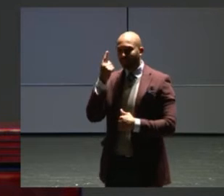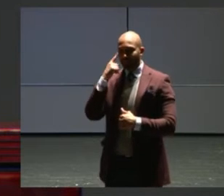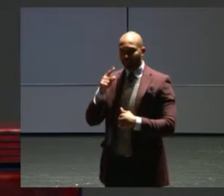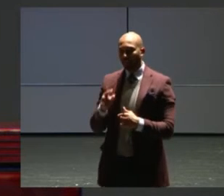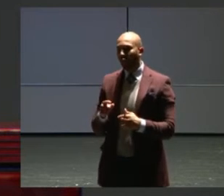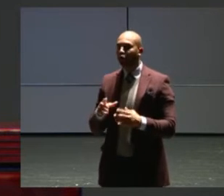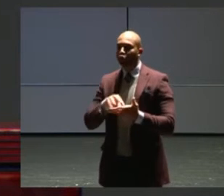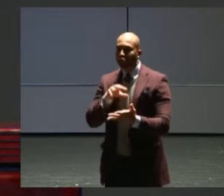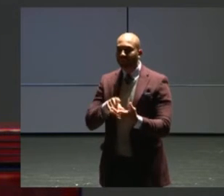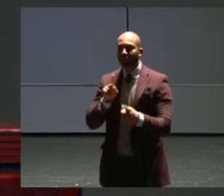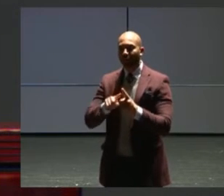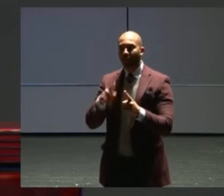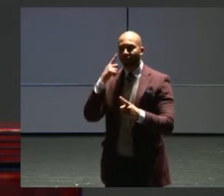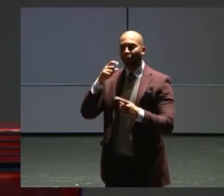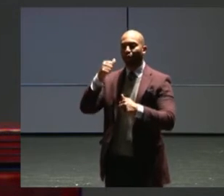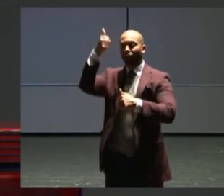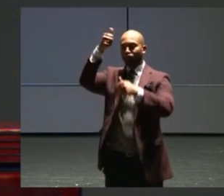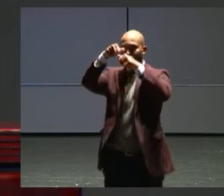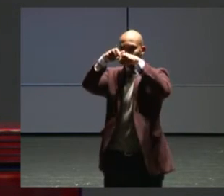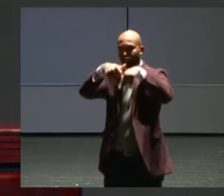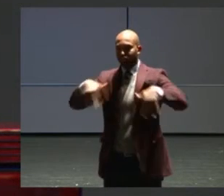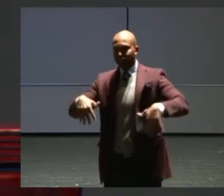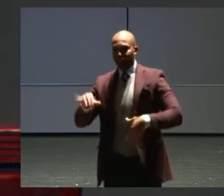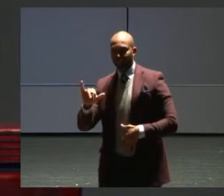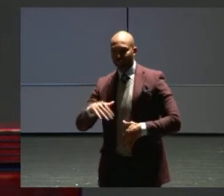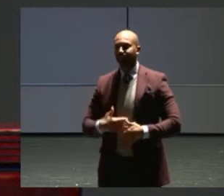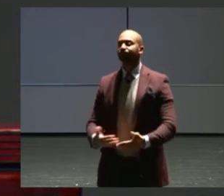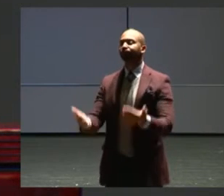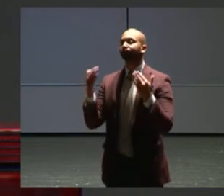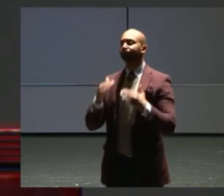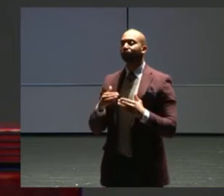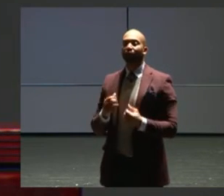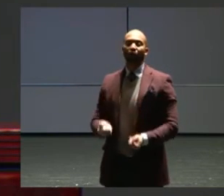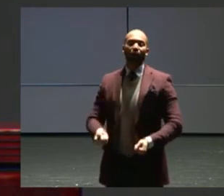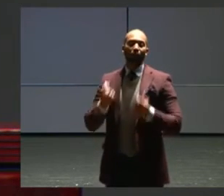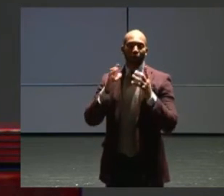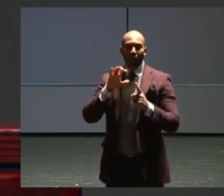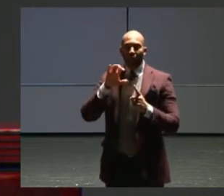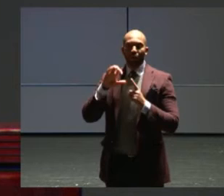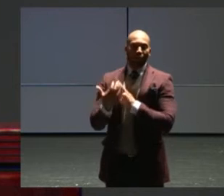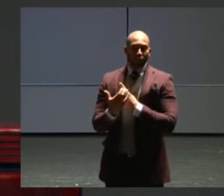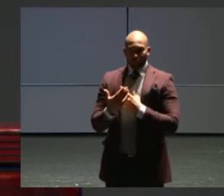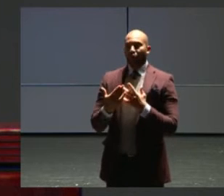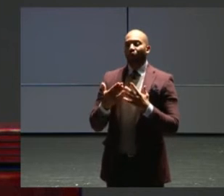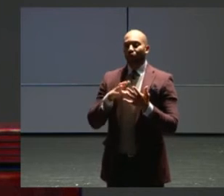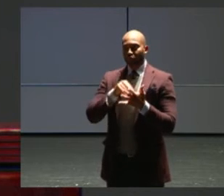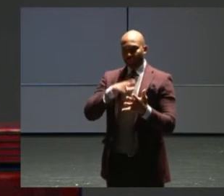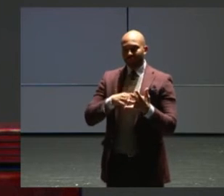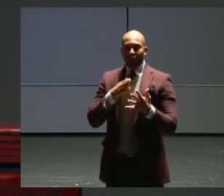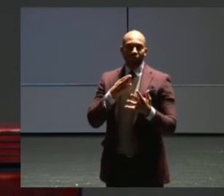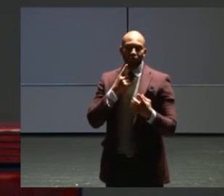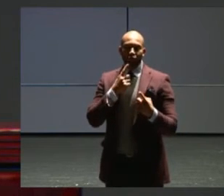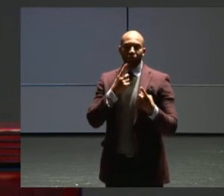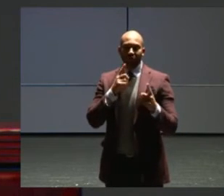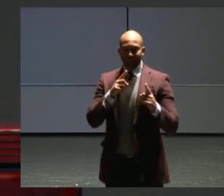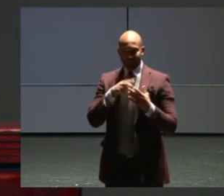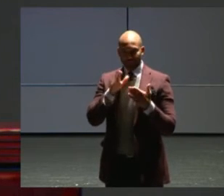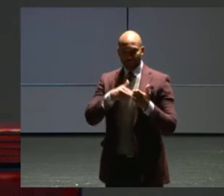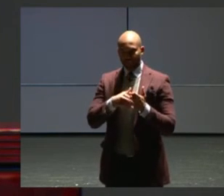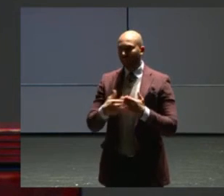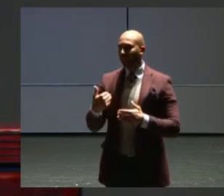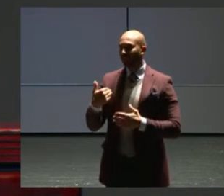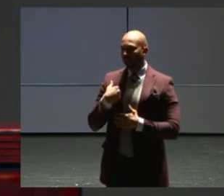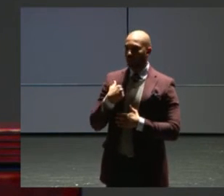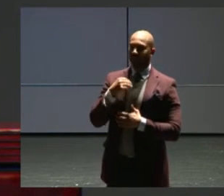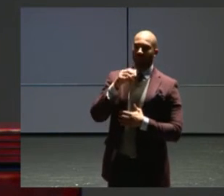but positive. A third piece of this is the multicultural student support centers. So we've had Professor Rob Smith,